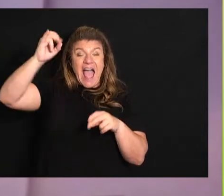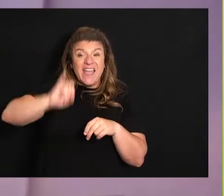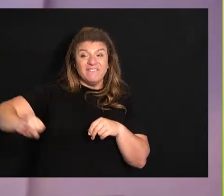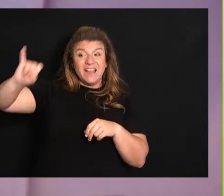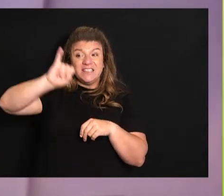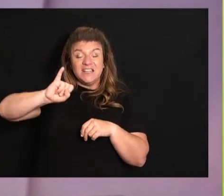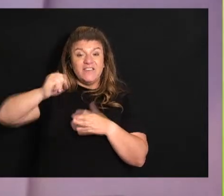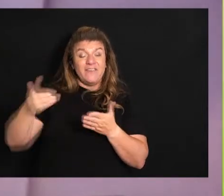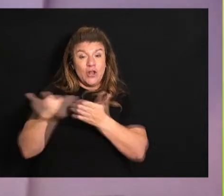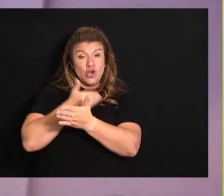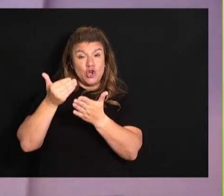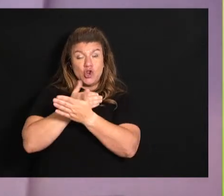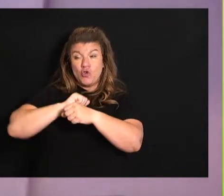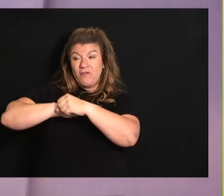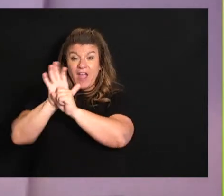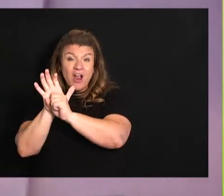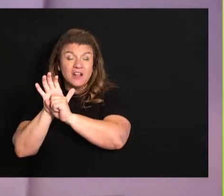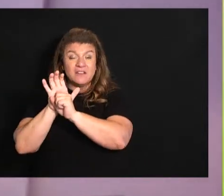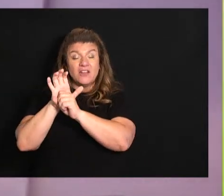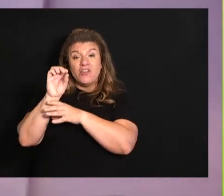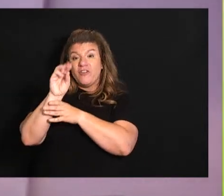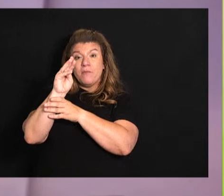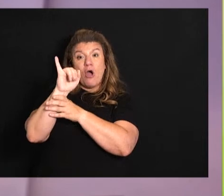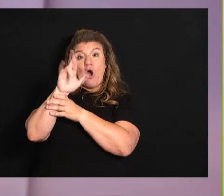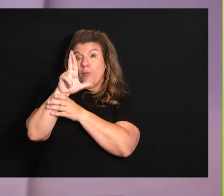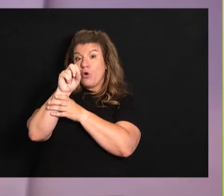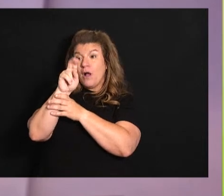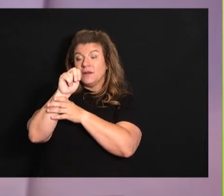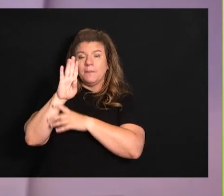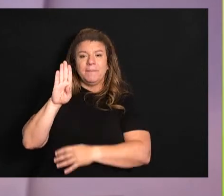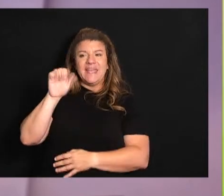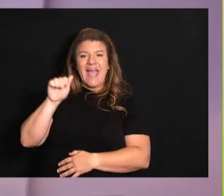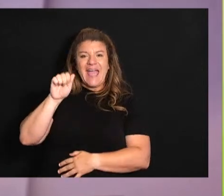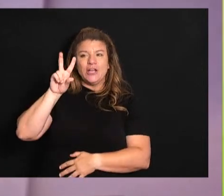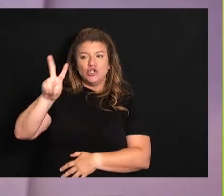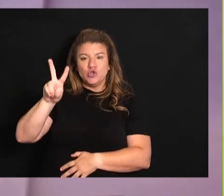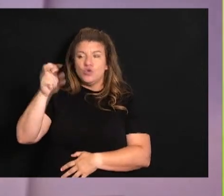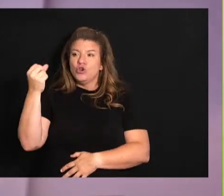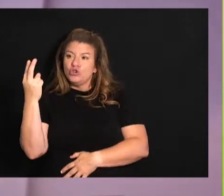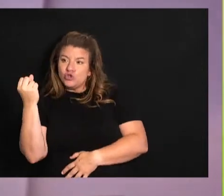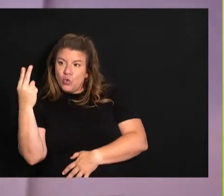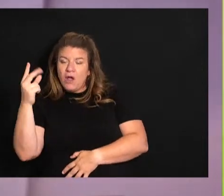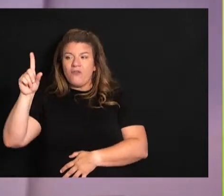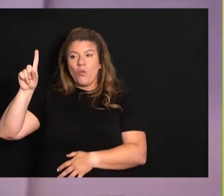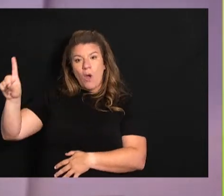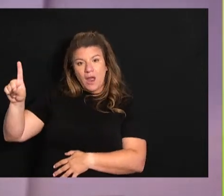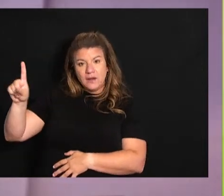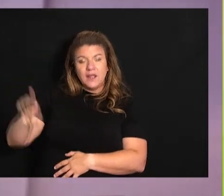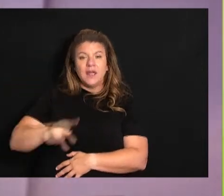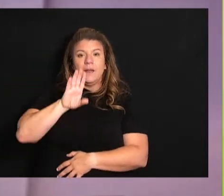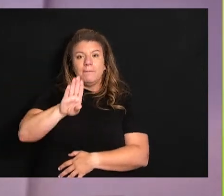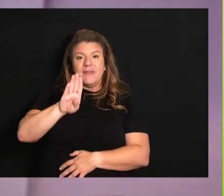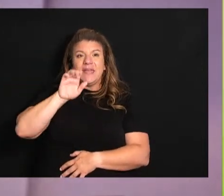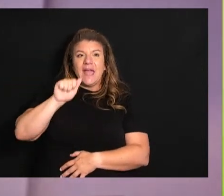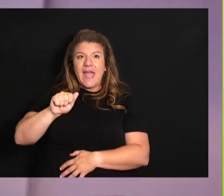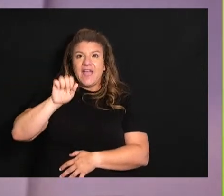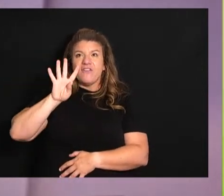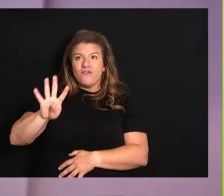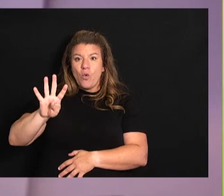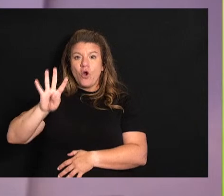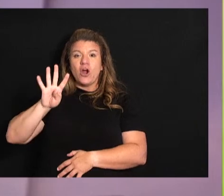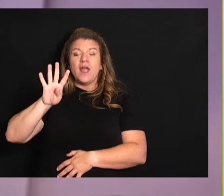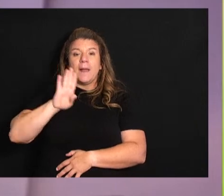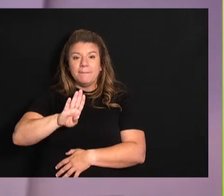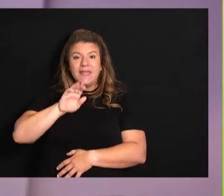these new variants from Omicron, the BA.2.12.1 variant and the BA.4 and 5